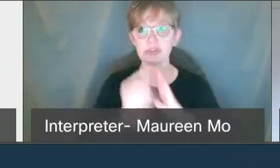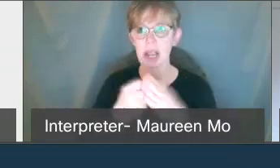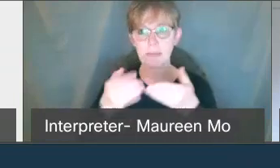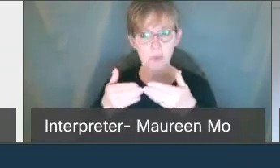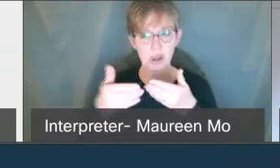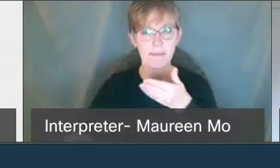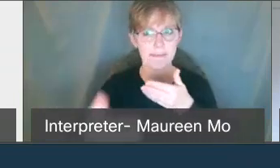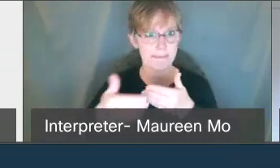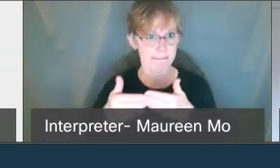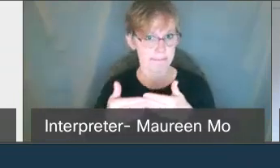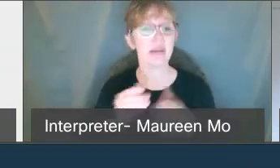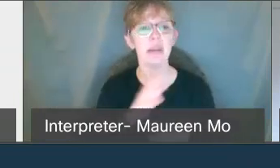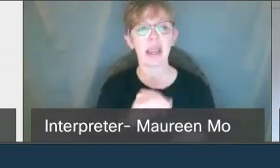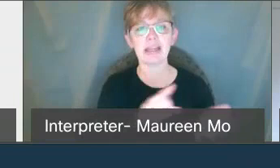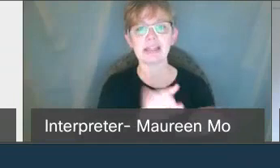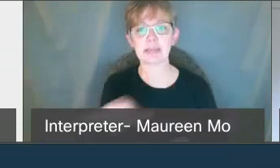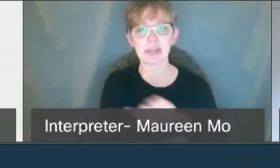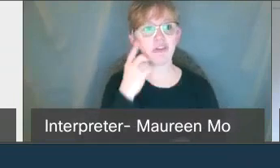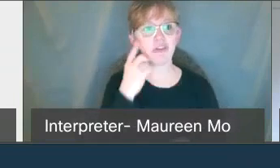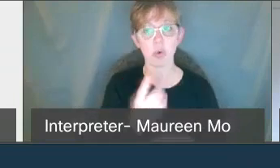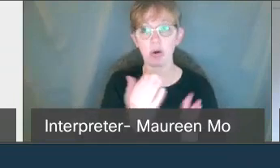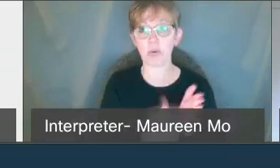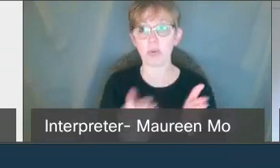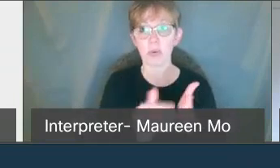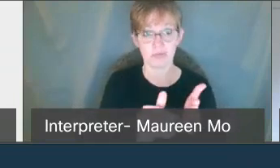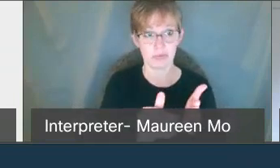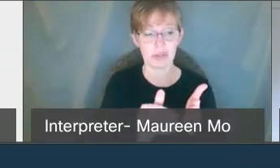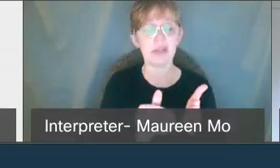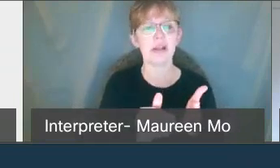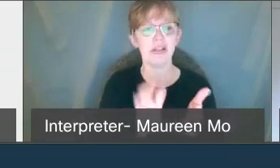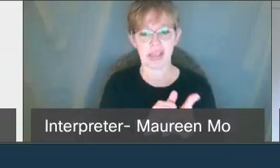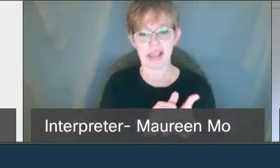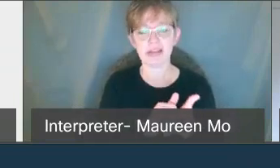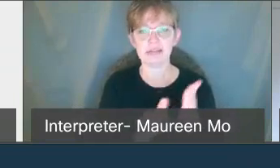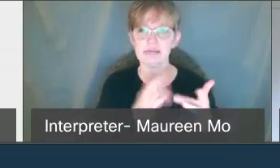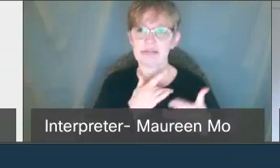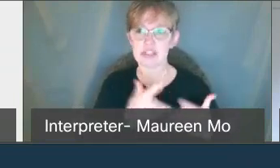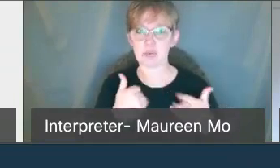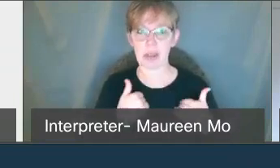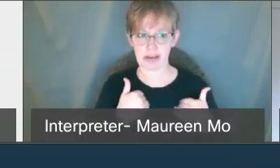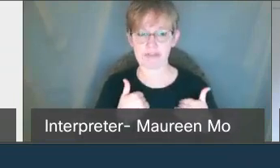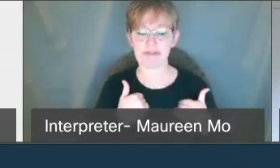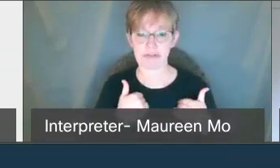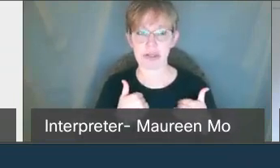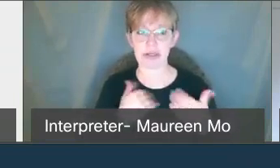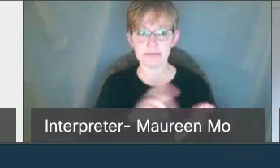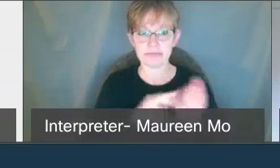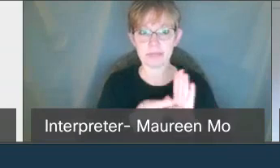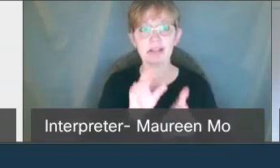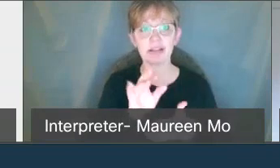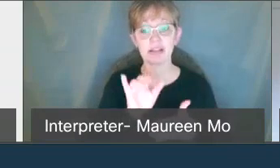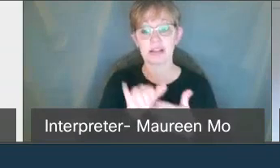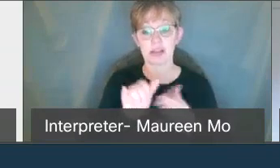risk. And similarly for recidivism, that usually has a connotation of after a person has been released into the